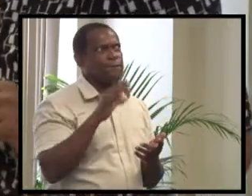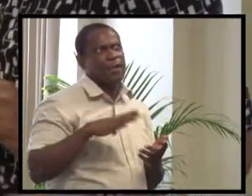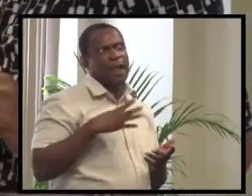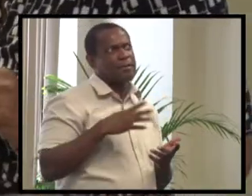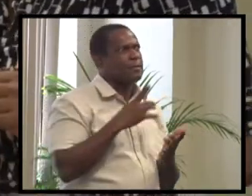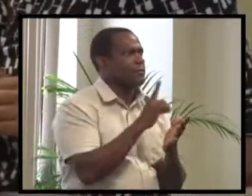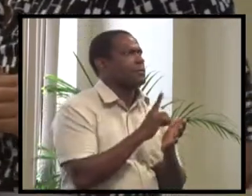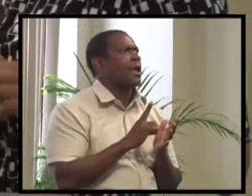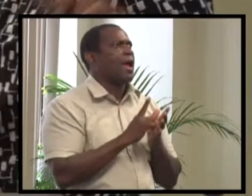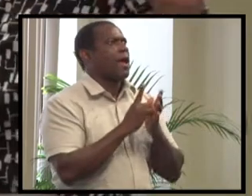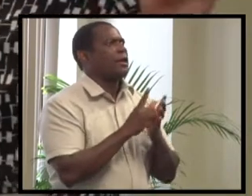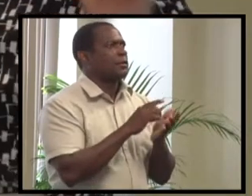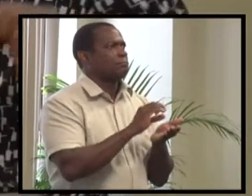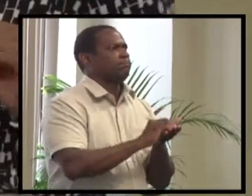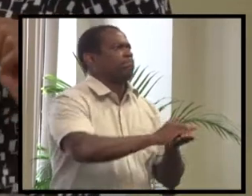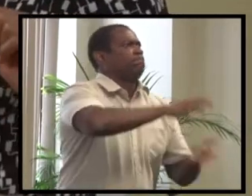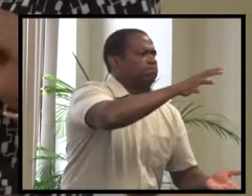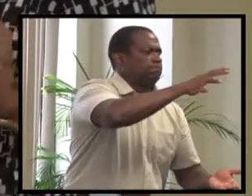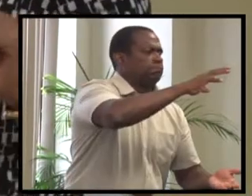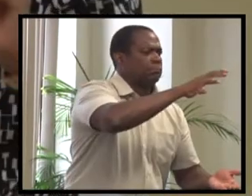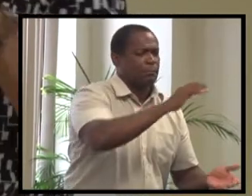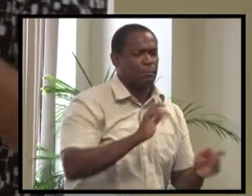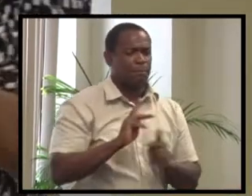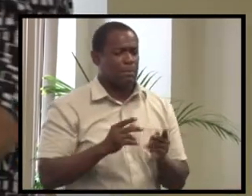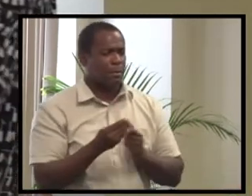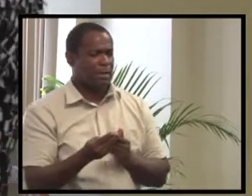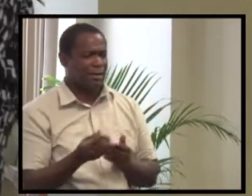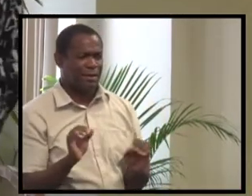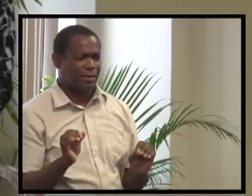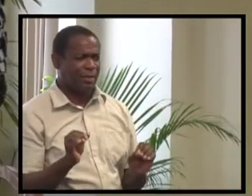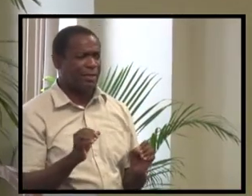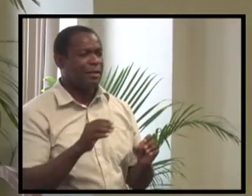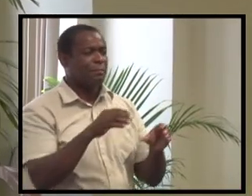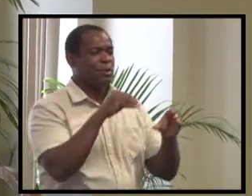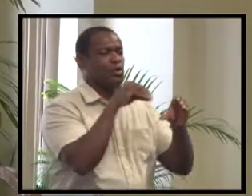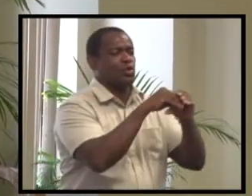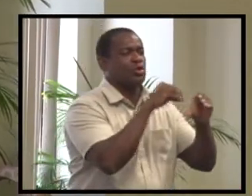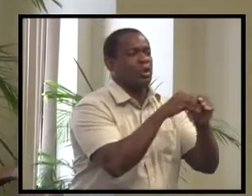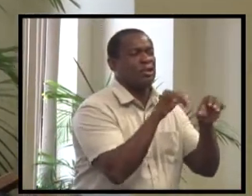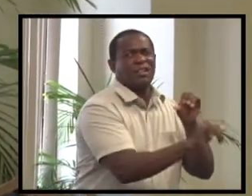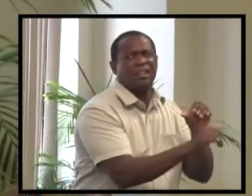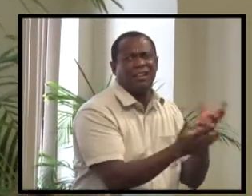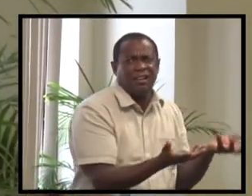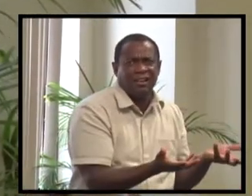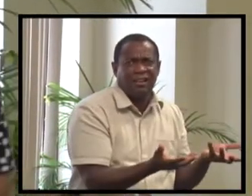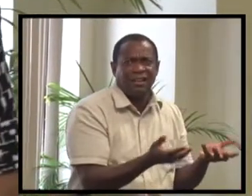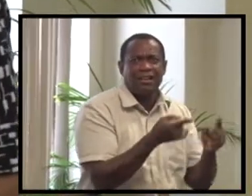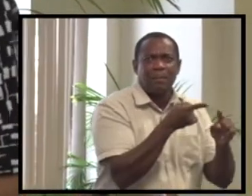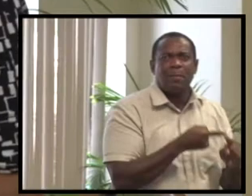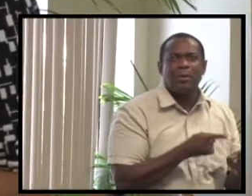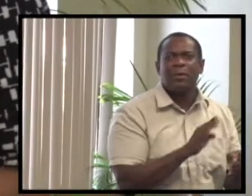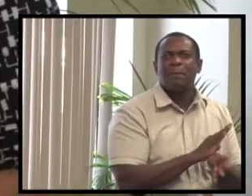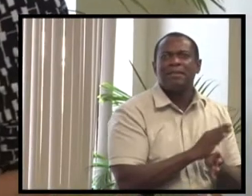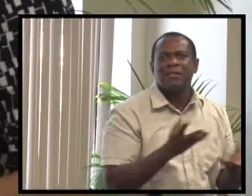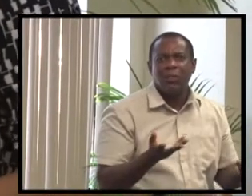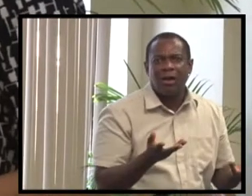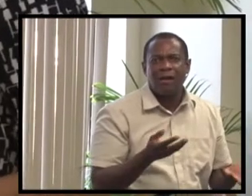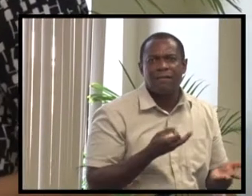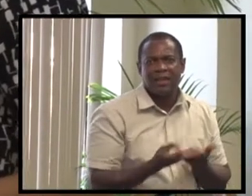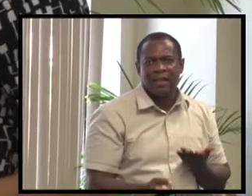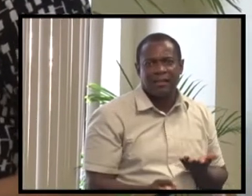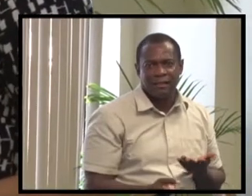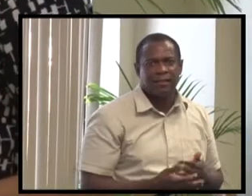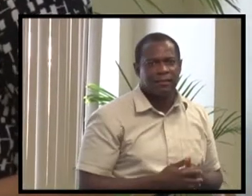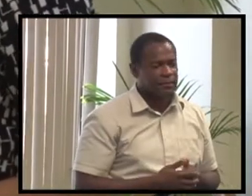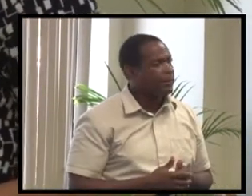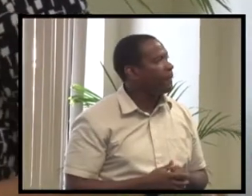we want to mix classics with fashion. And even a store like Zara, which is very, very fashion forward, they